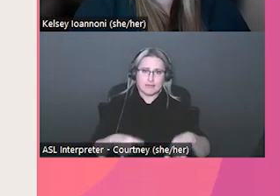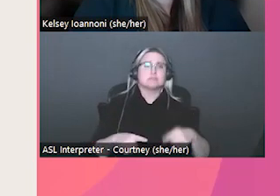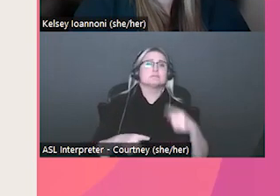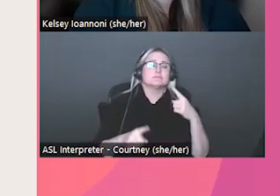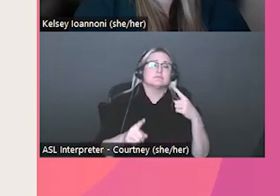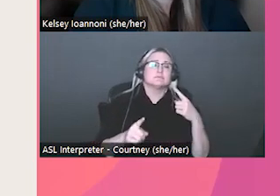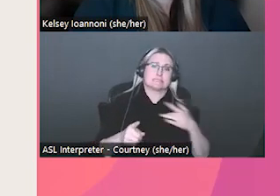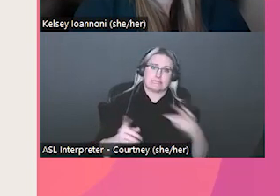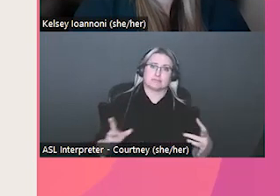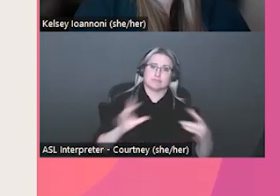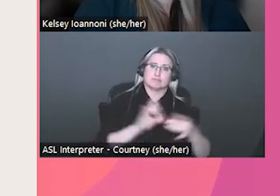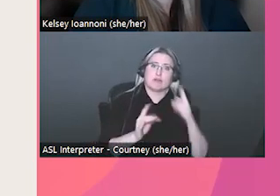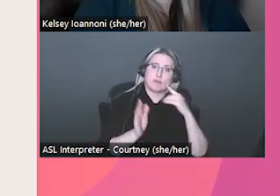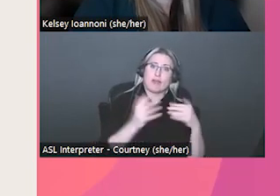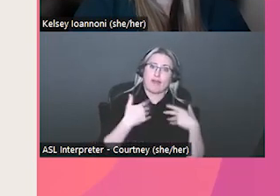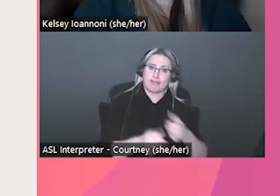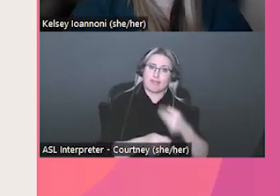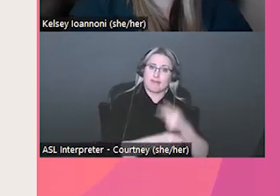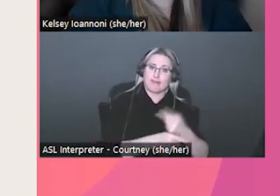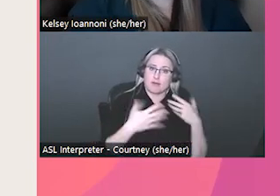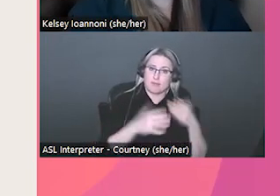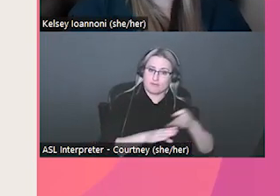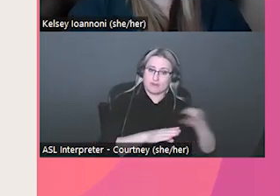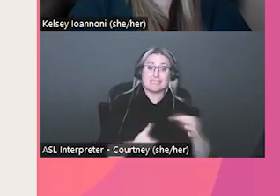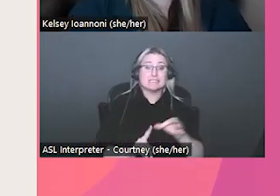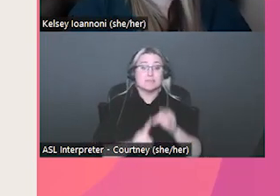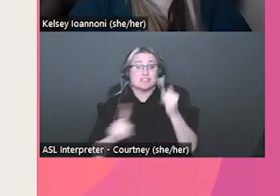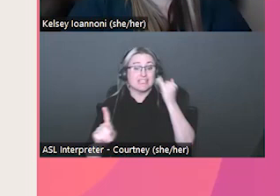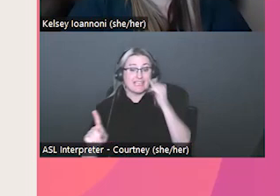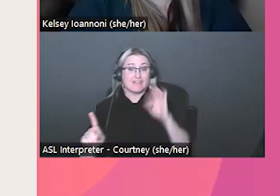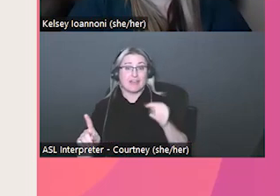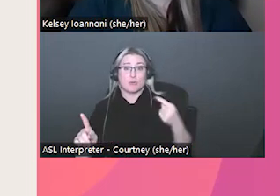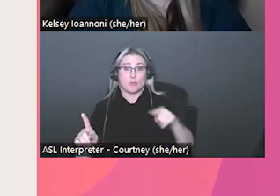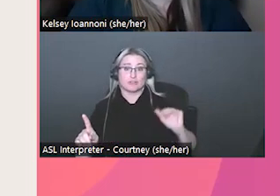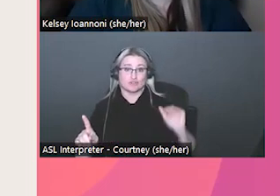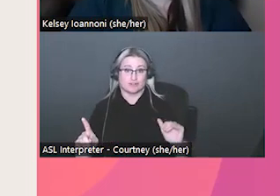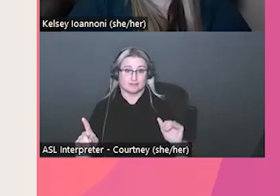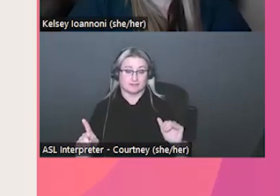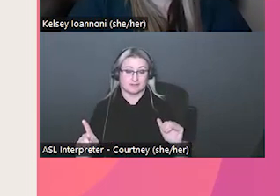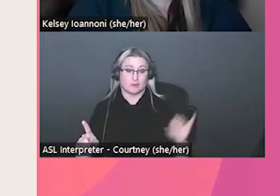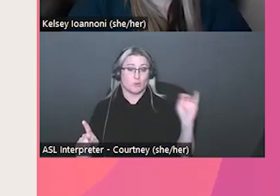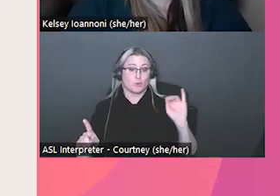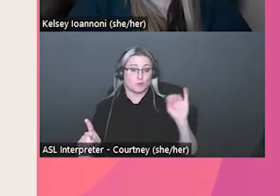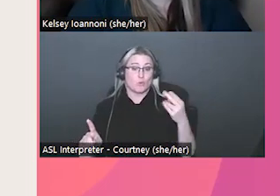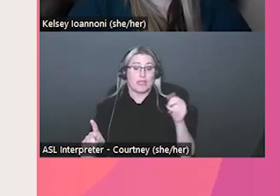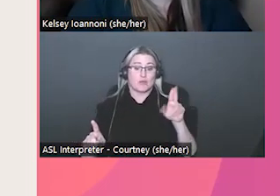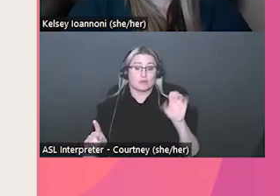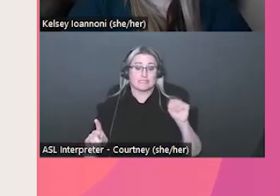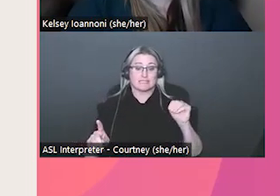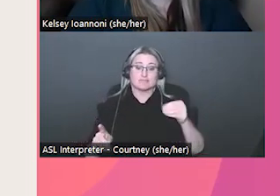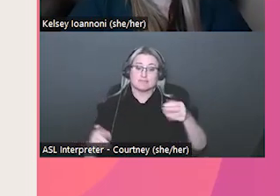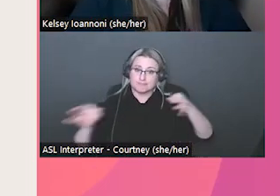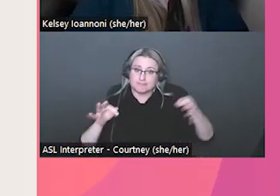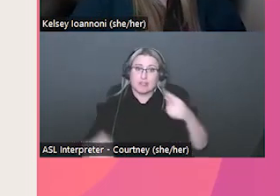people, especially with those who were fat as children. Harrison argues that the discourses of childhood obesity epidemics are making children the